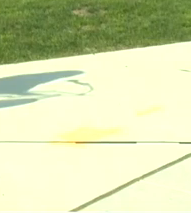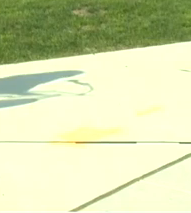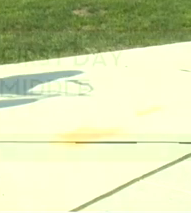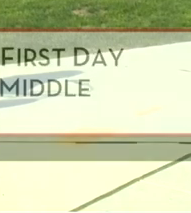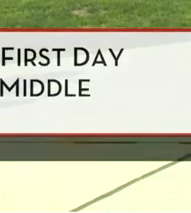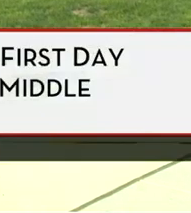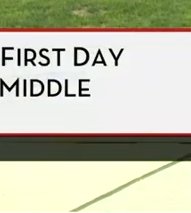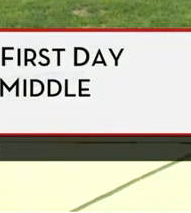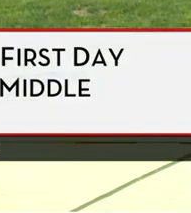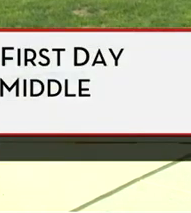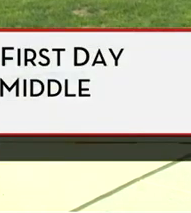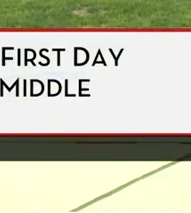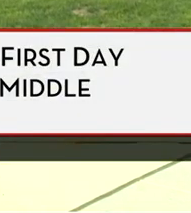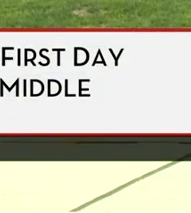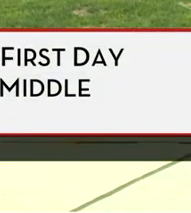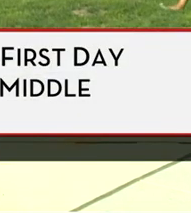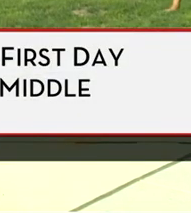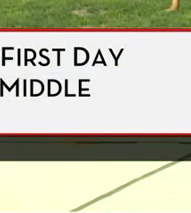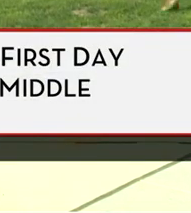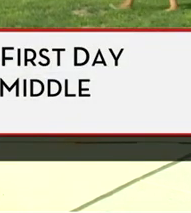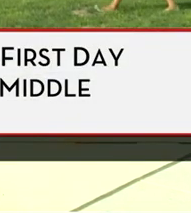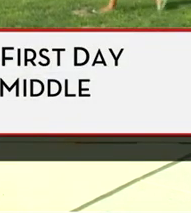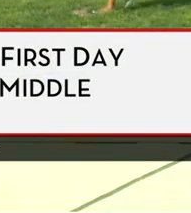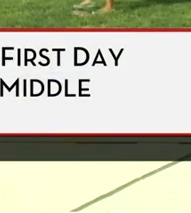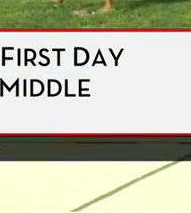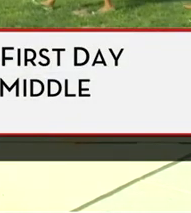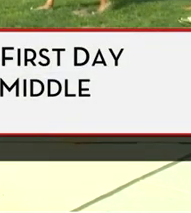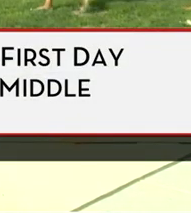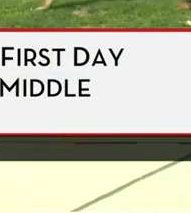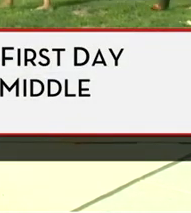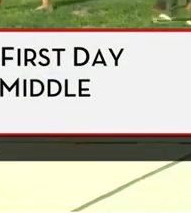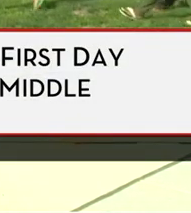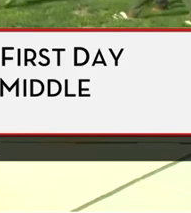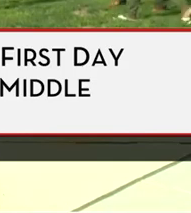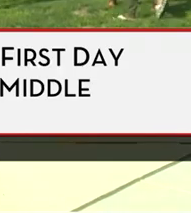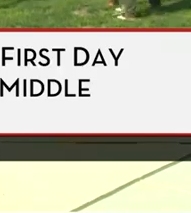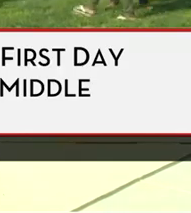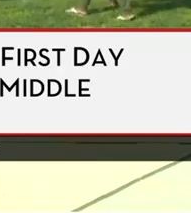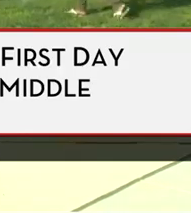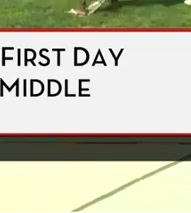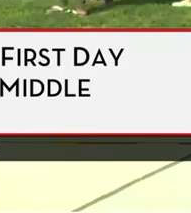Good morning, Elliott Hine community, and happy first day of school.